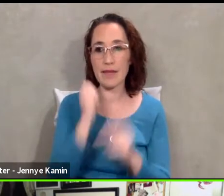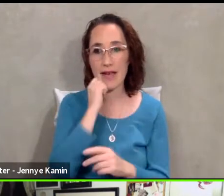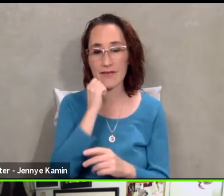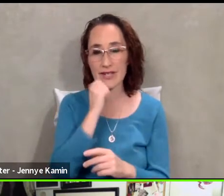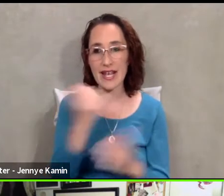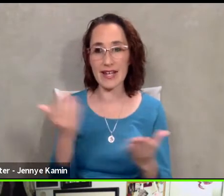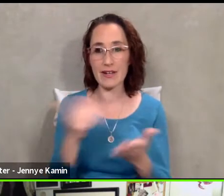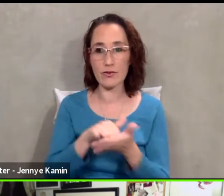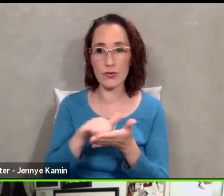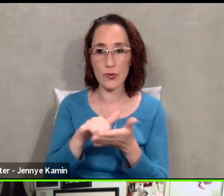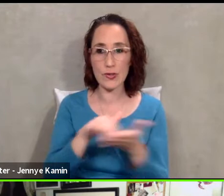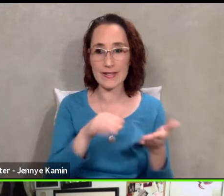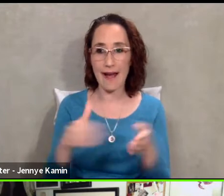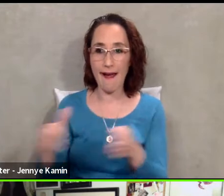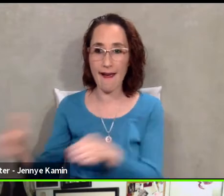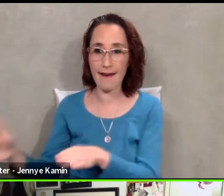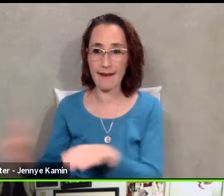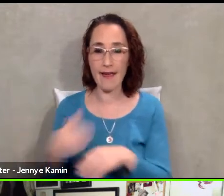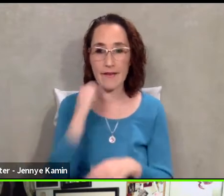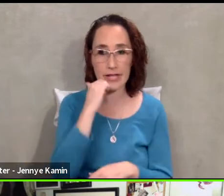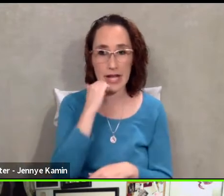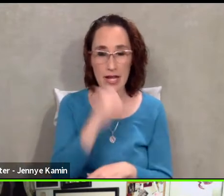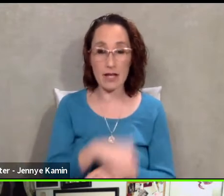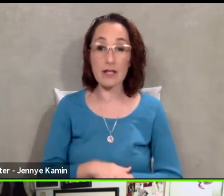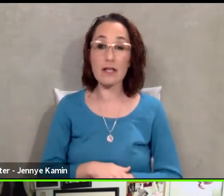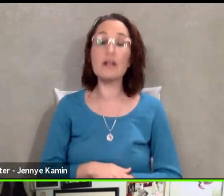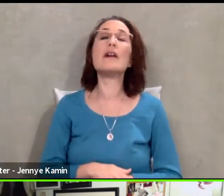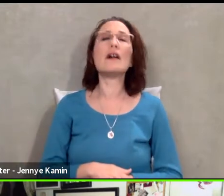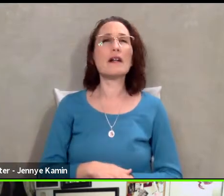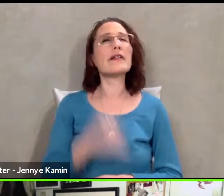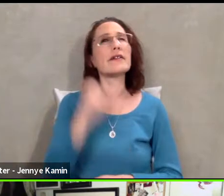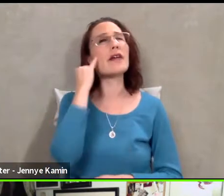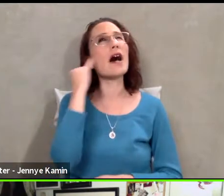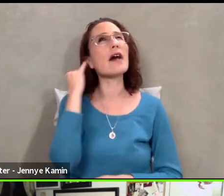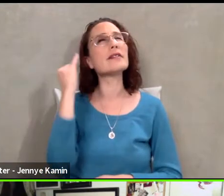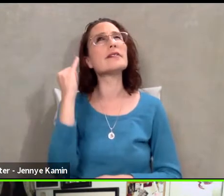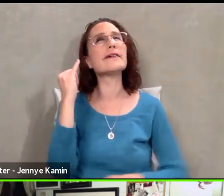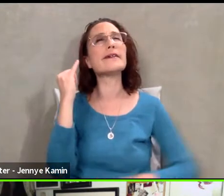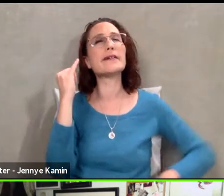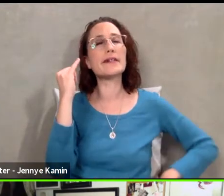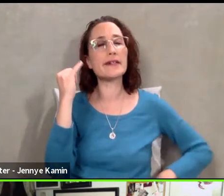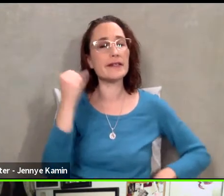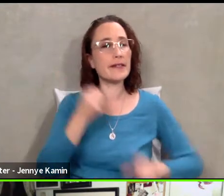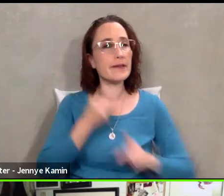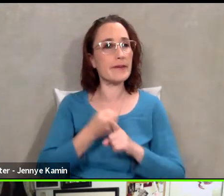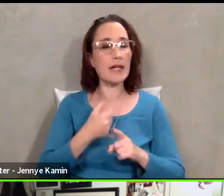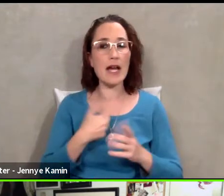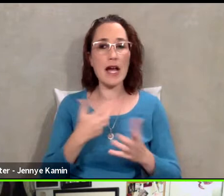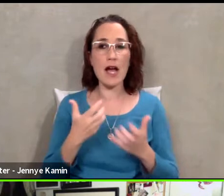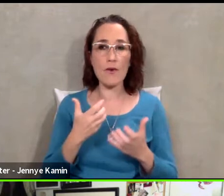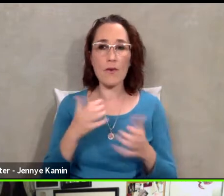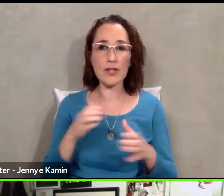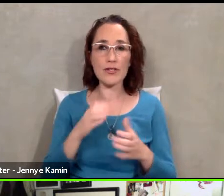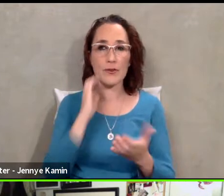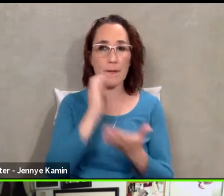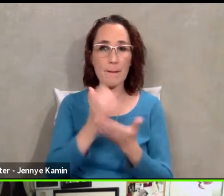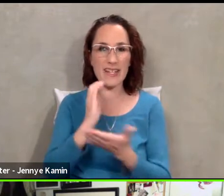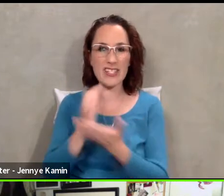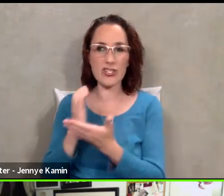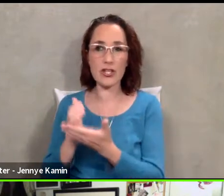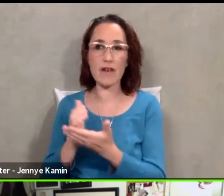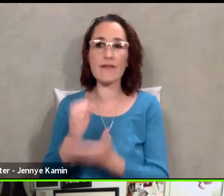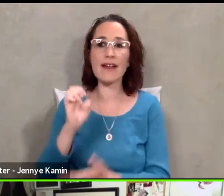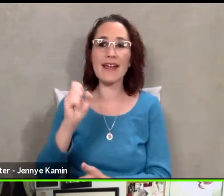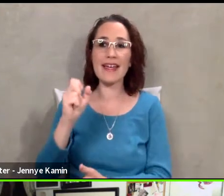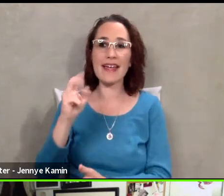I had this idea that I just wanted to like I just wanted to do portraits of essential workers. And I didn't just